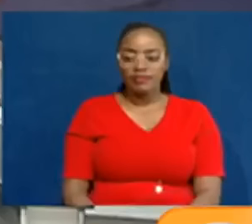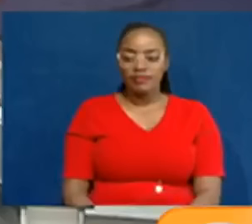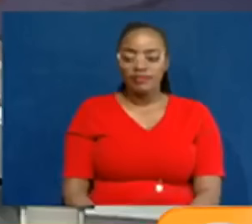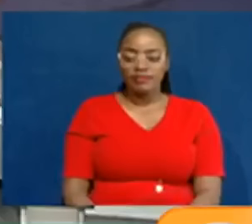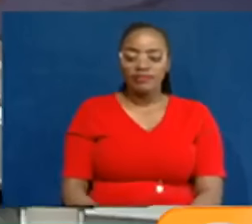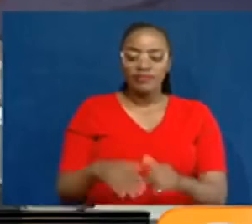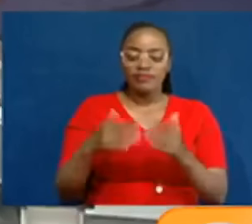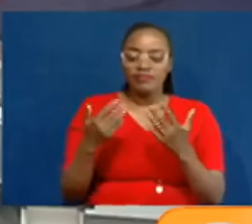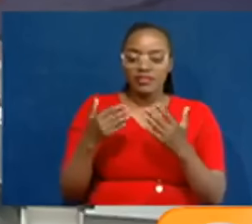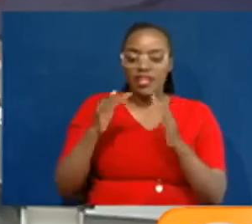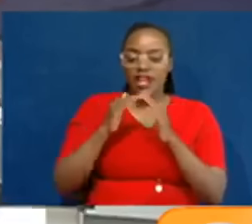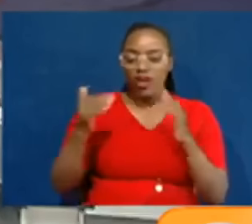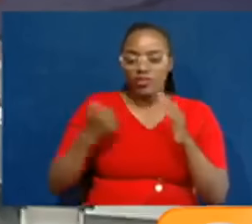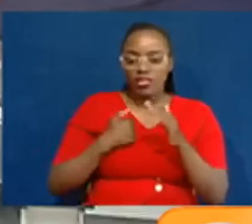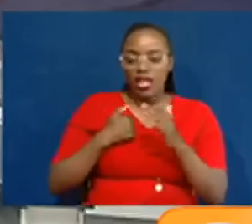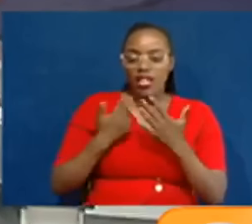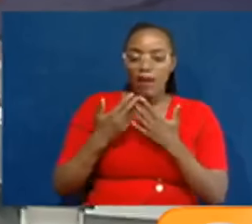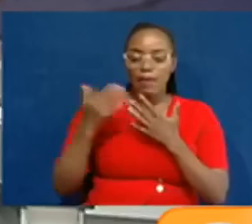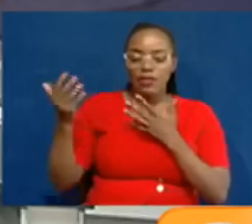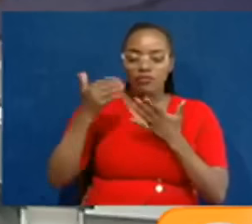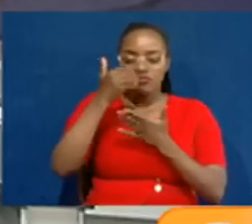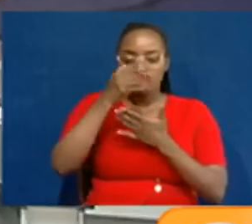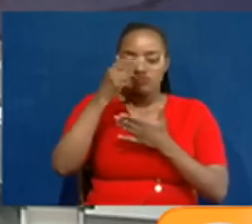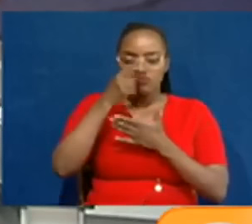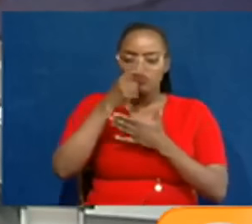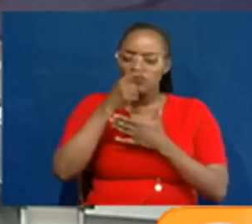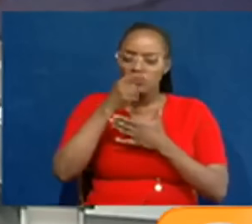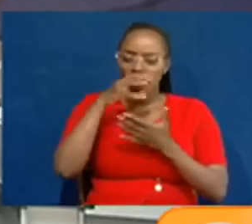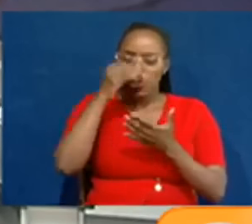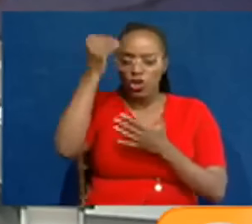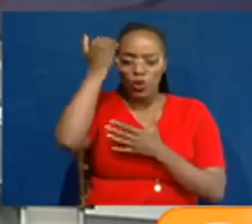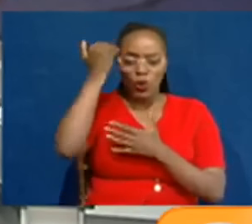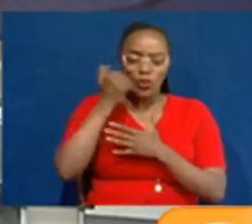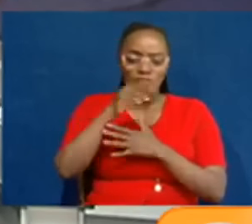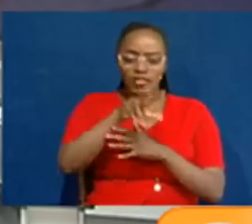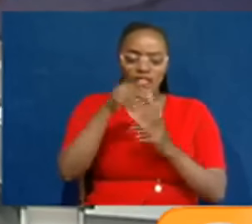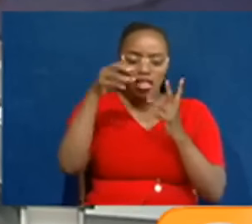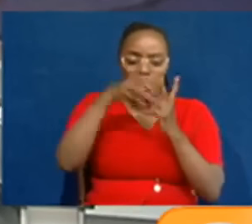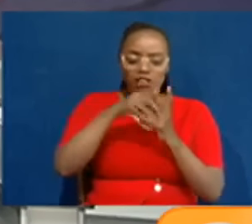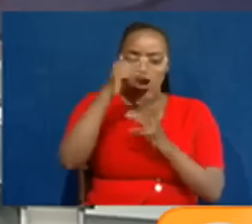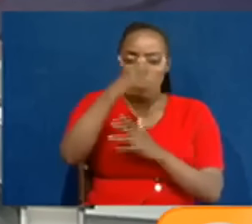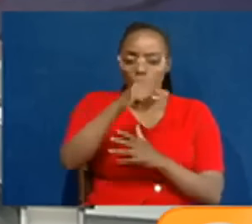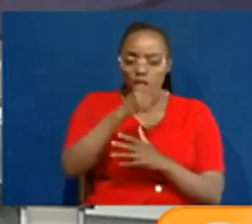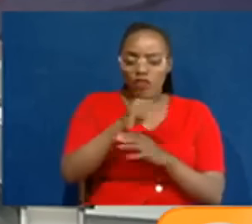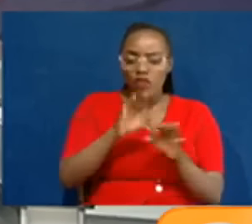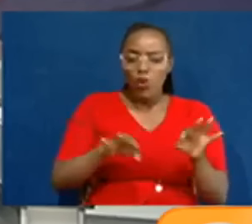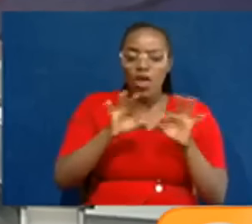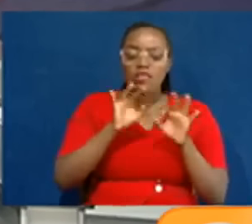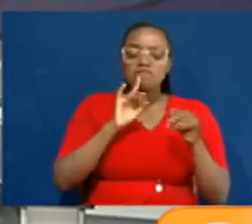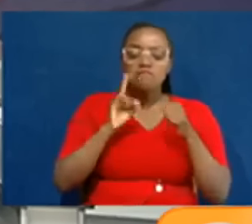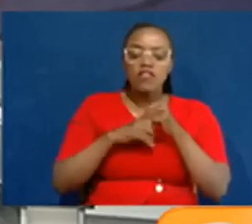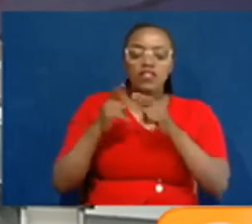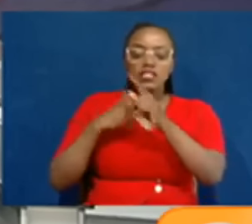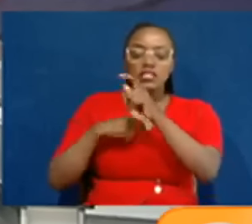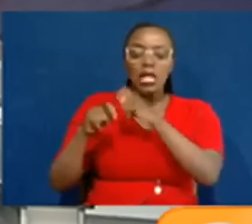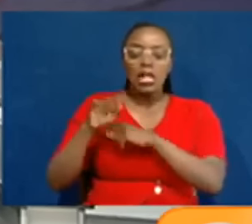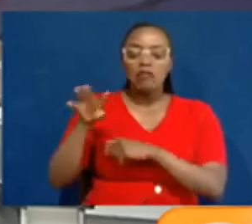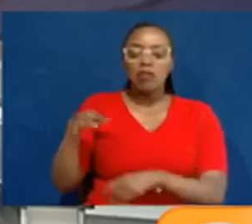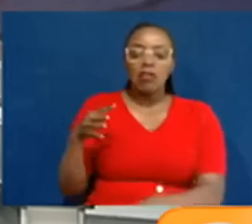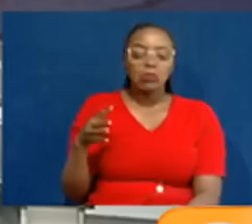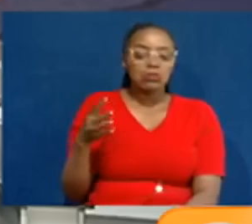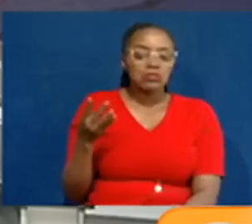A house help has been charged with stealing a gold ring worth 600,000 Kenya shillings at a house in Runda estate right here in Nairobi and